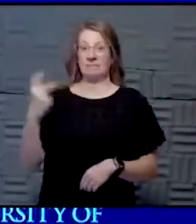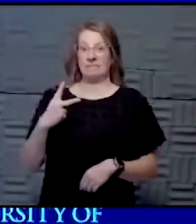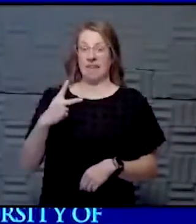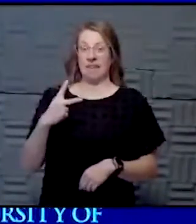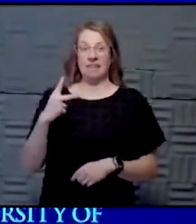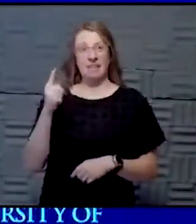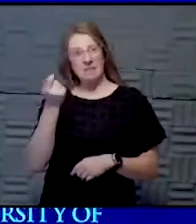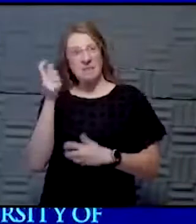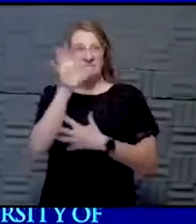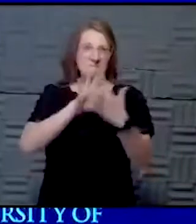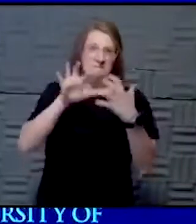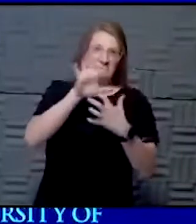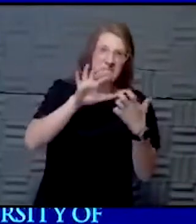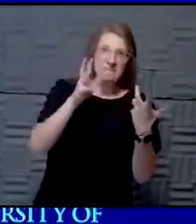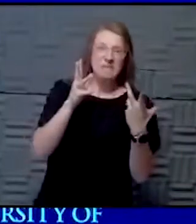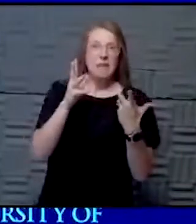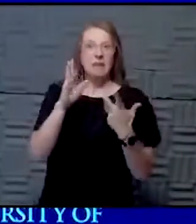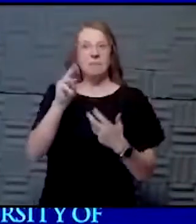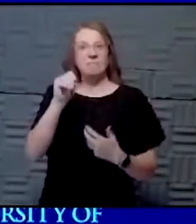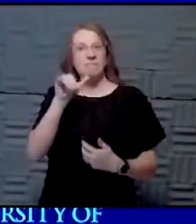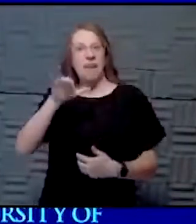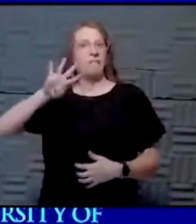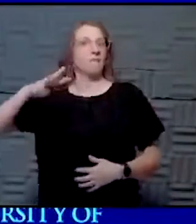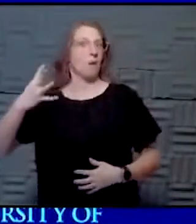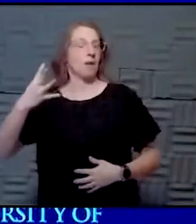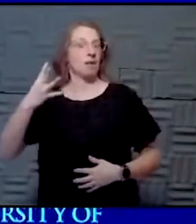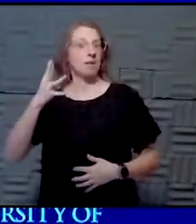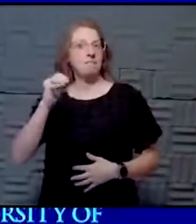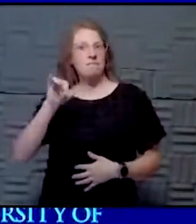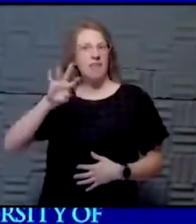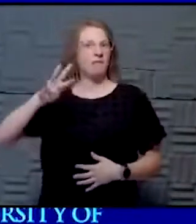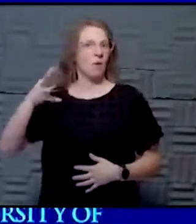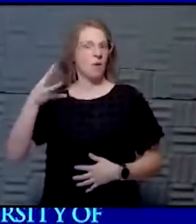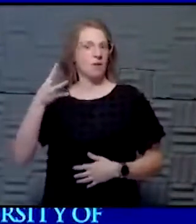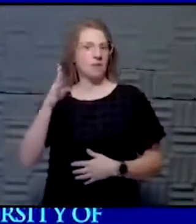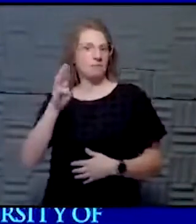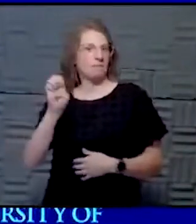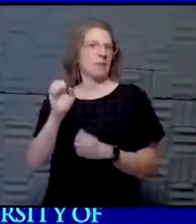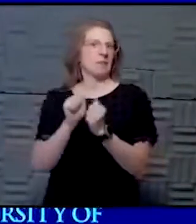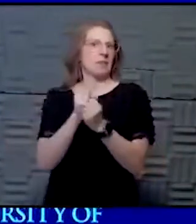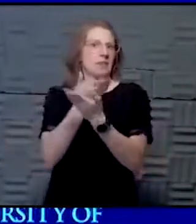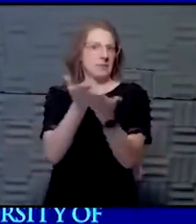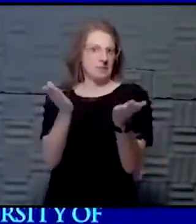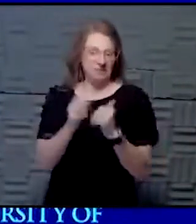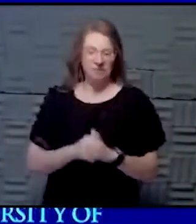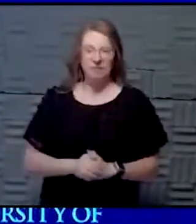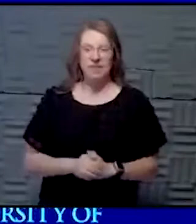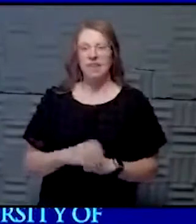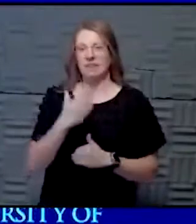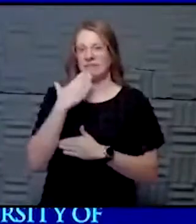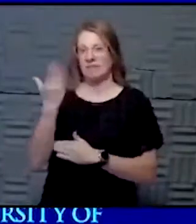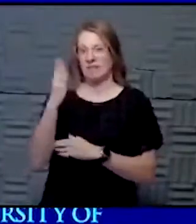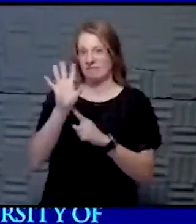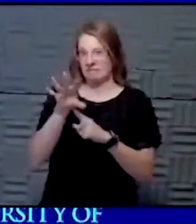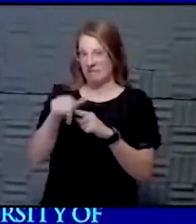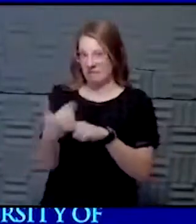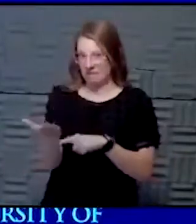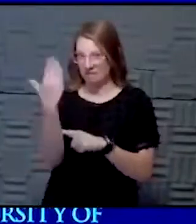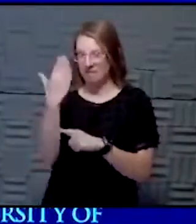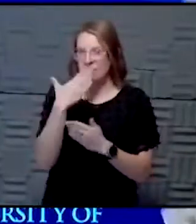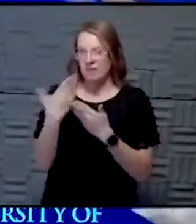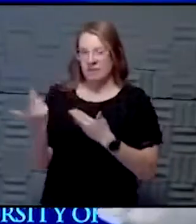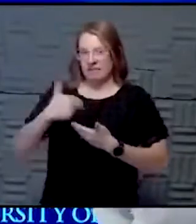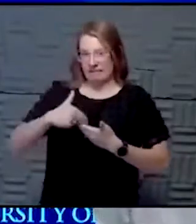of cloudy, a little drizzly May the 4th. And so May the 4th be with you. We have a really good program this morning. We have some really good guests. And, of course,